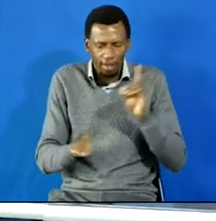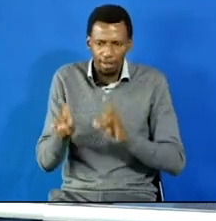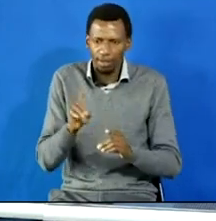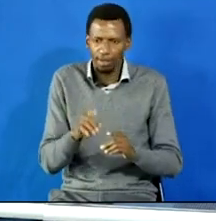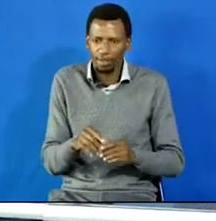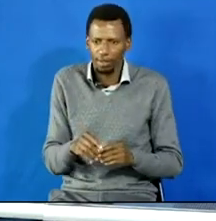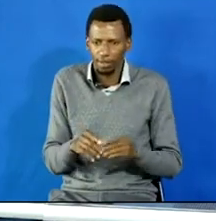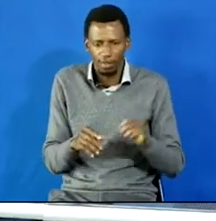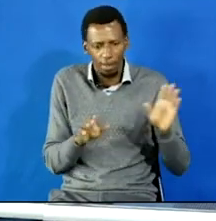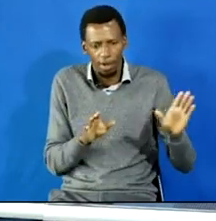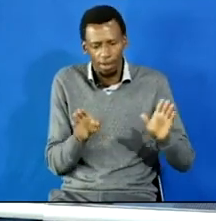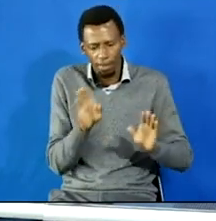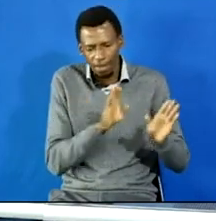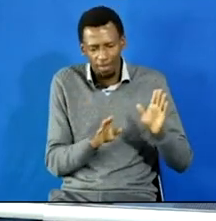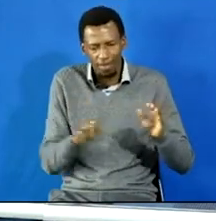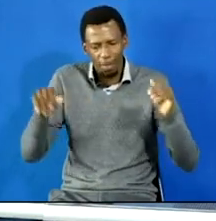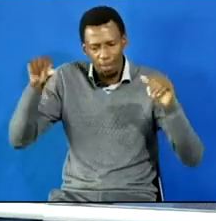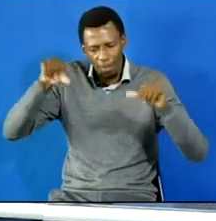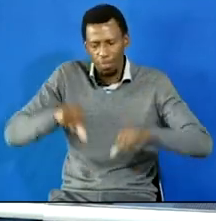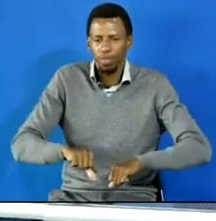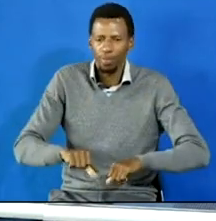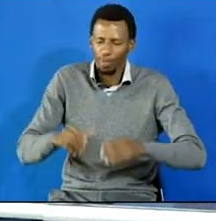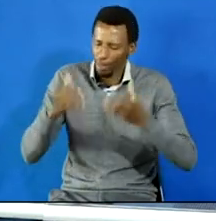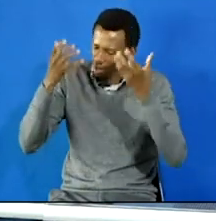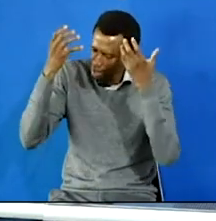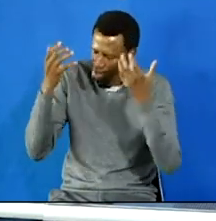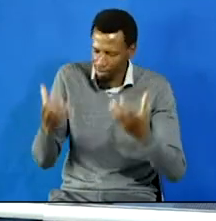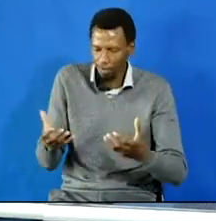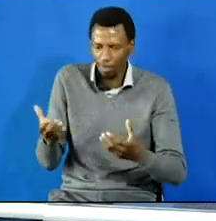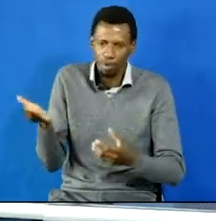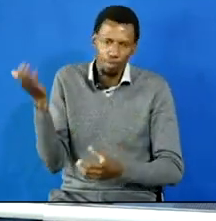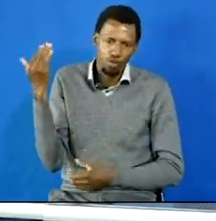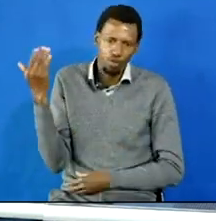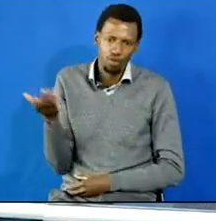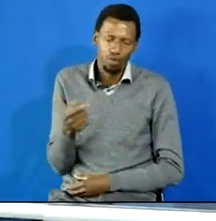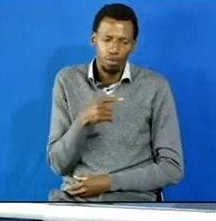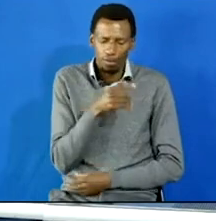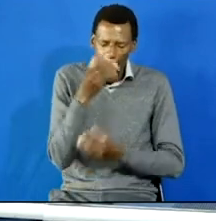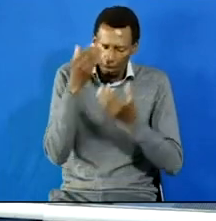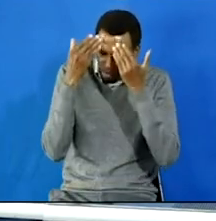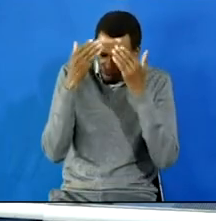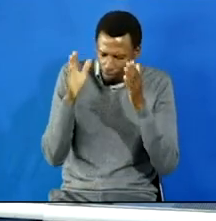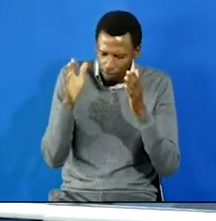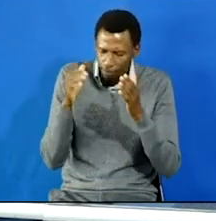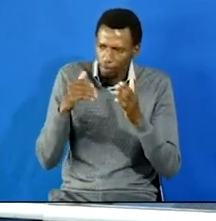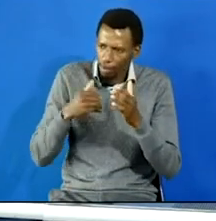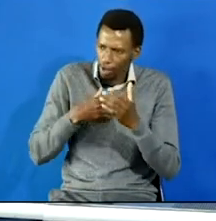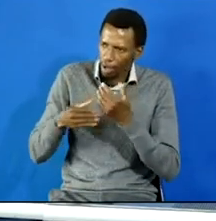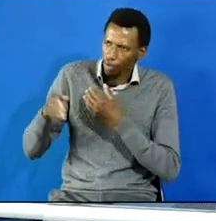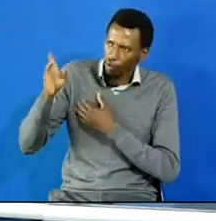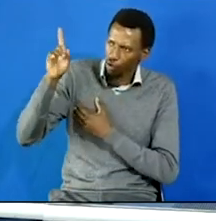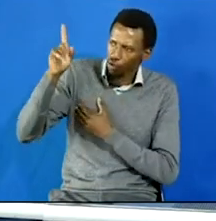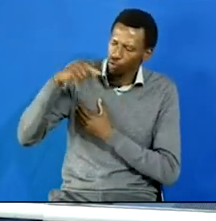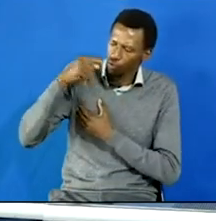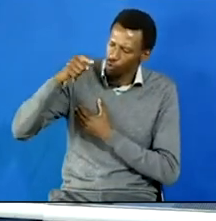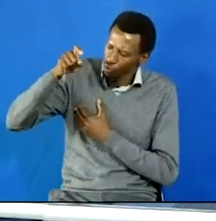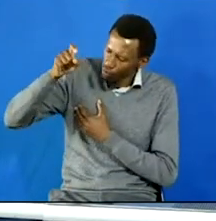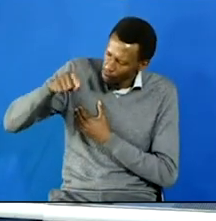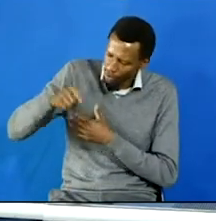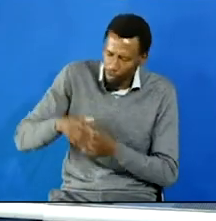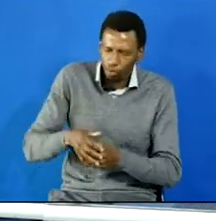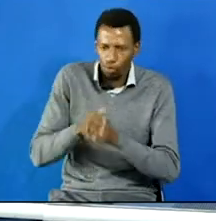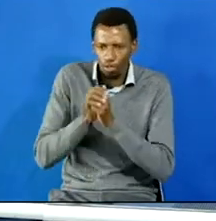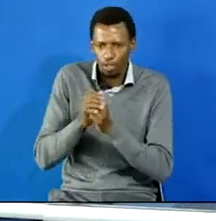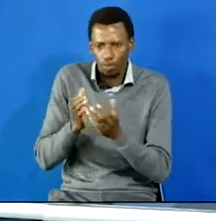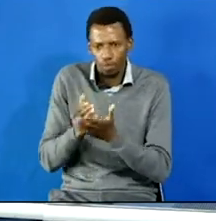Immorality was my day, was my life, each and every day. I didn't know that there is a God who deserves worship with my